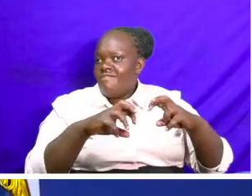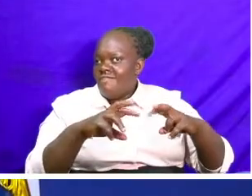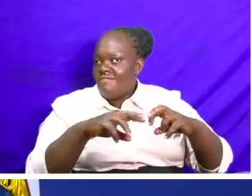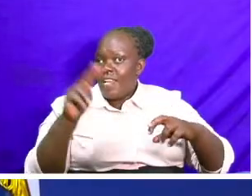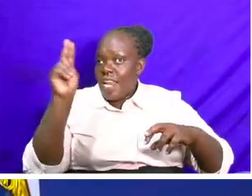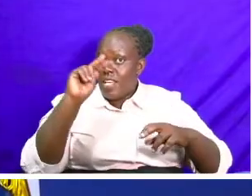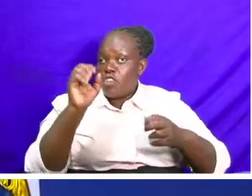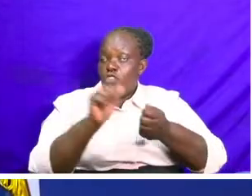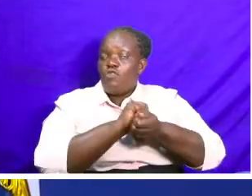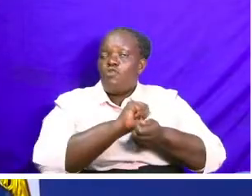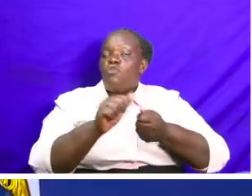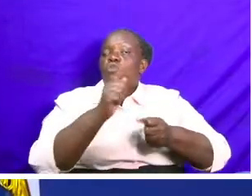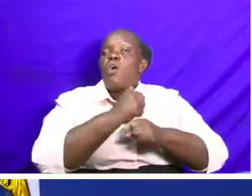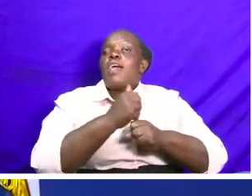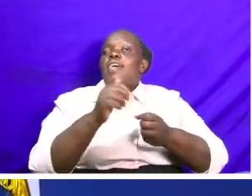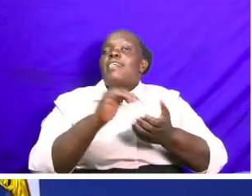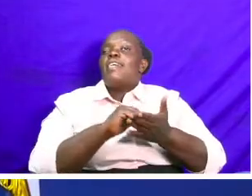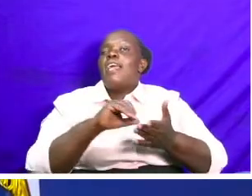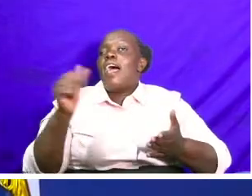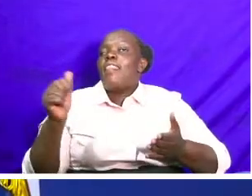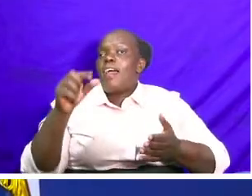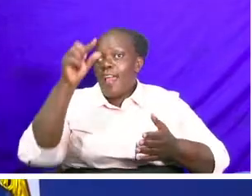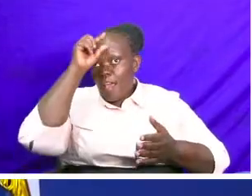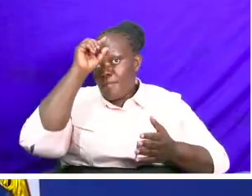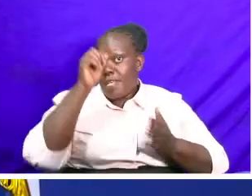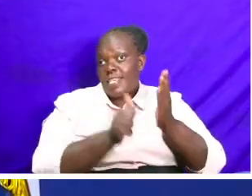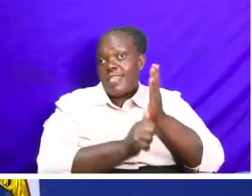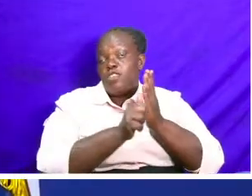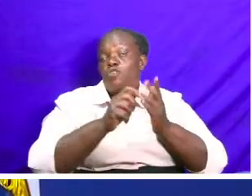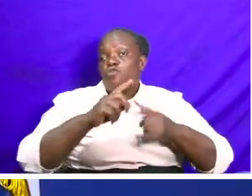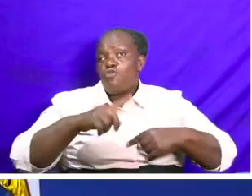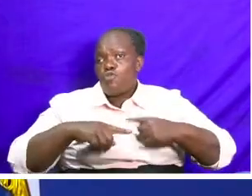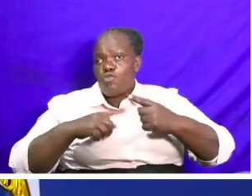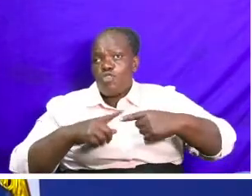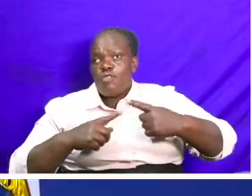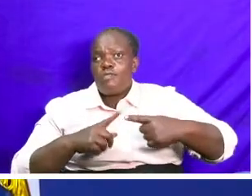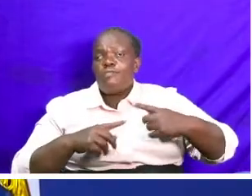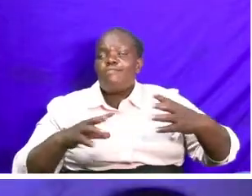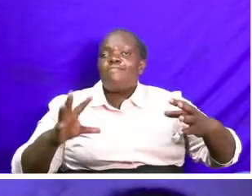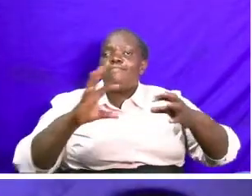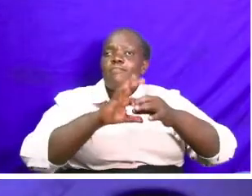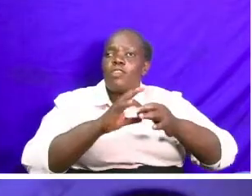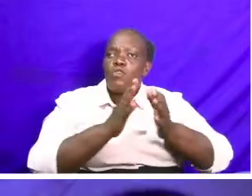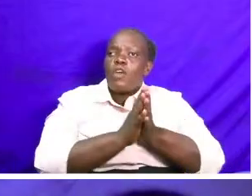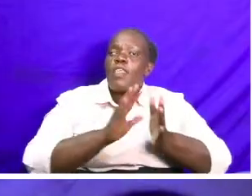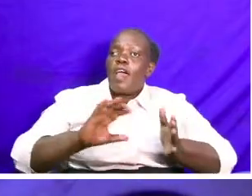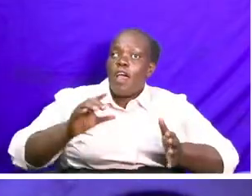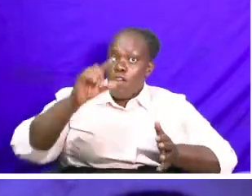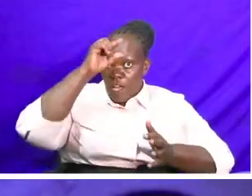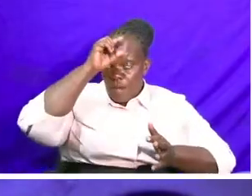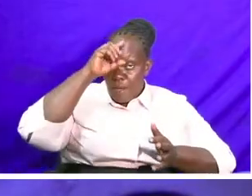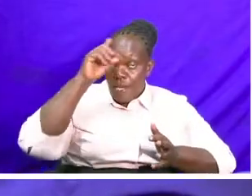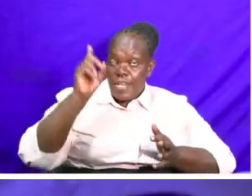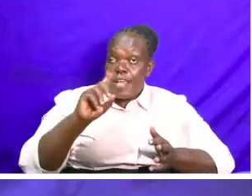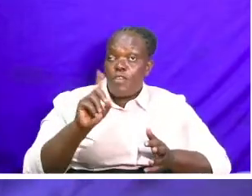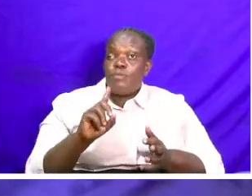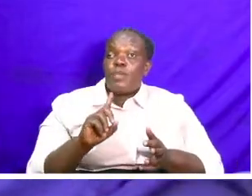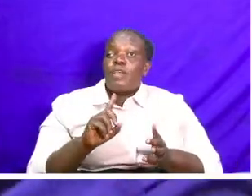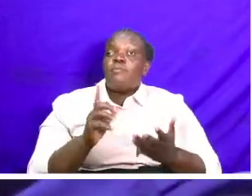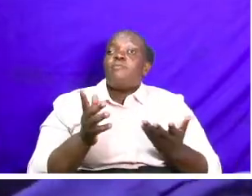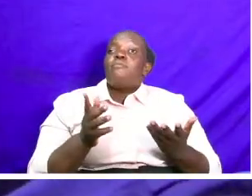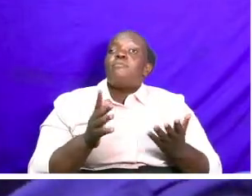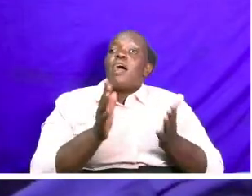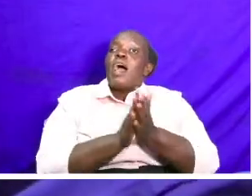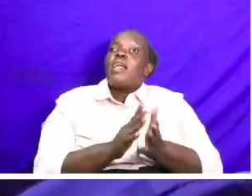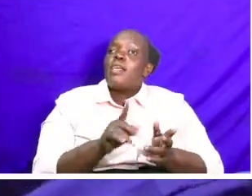Center and other government agencies. We'll continue to collaborate with the county government of Nairobi